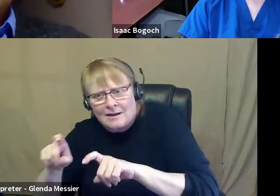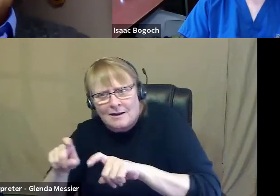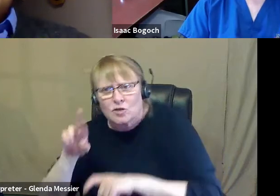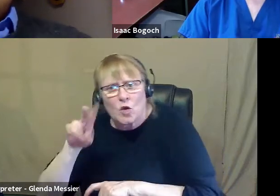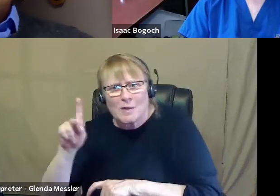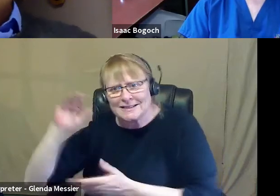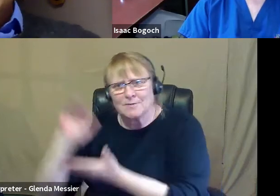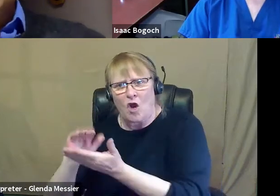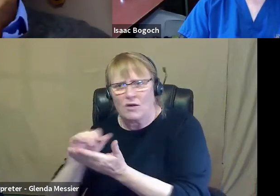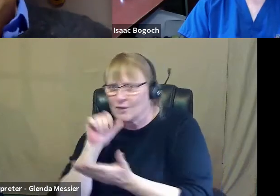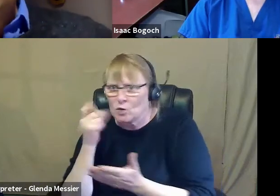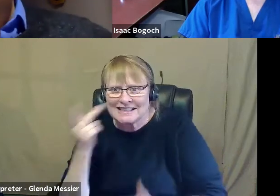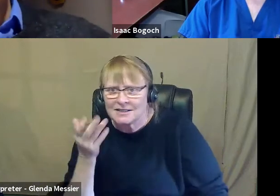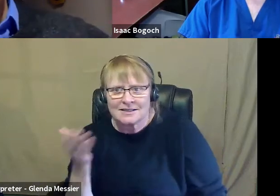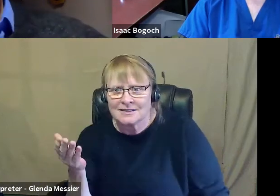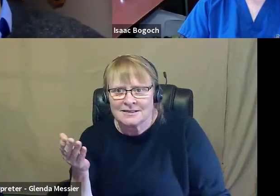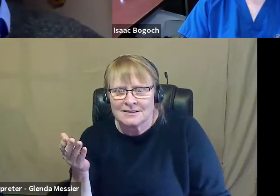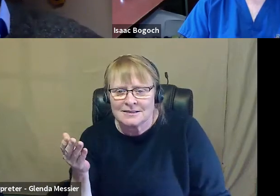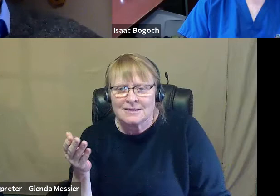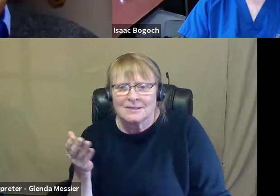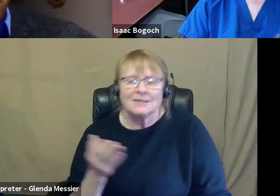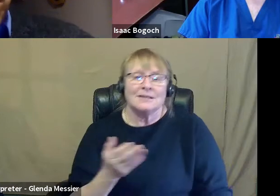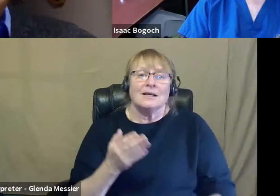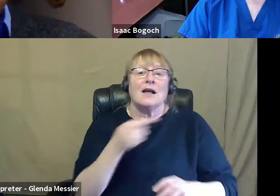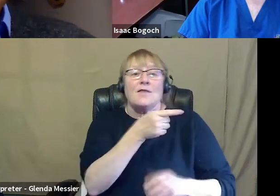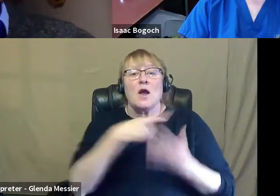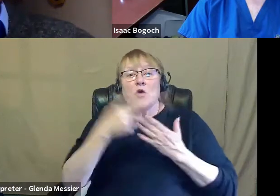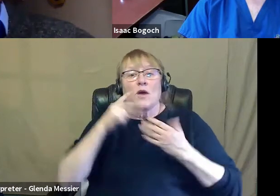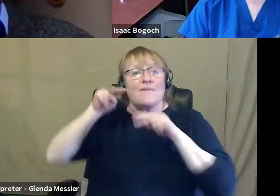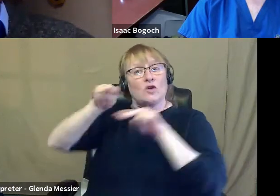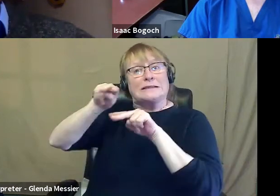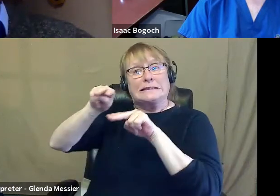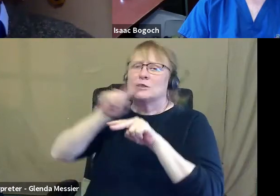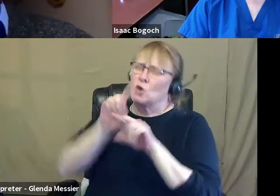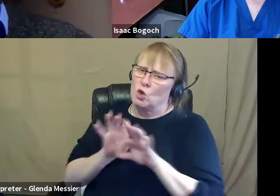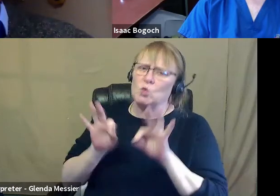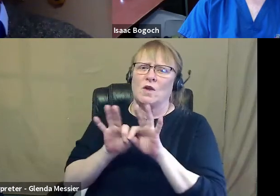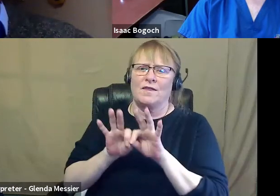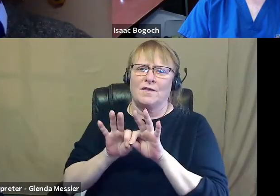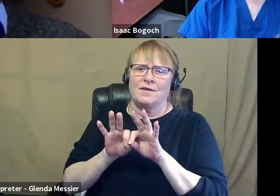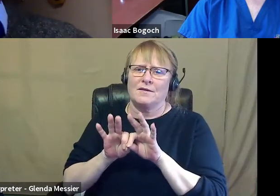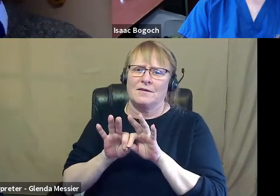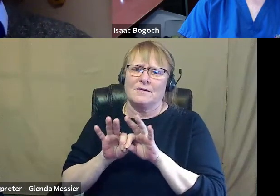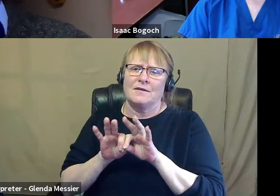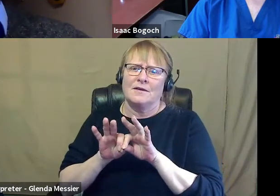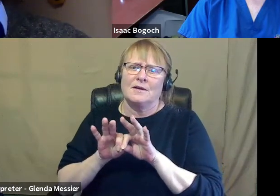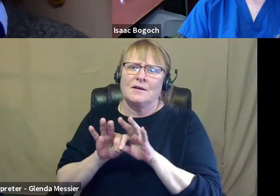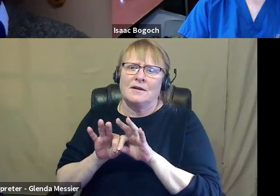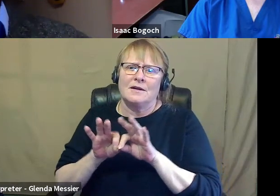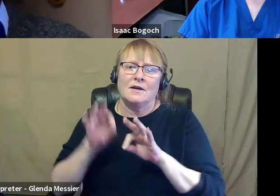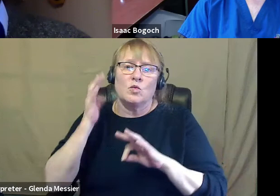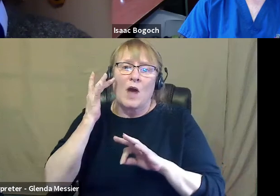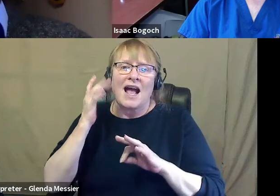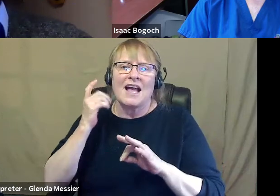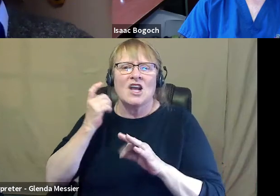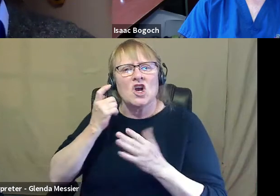these large studies. I think one of the successes of the surveillance program that's happened over the last couple of months is the recognition of